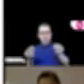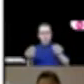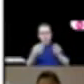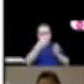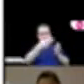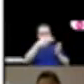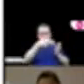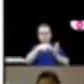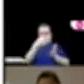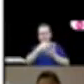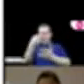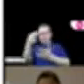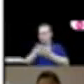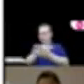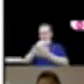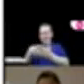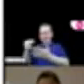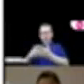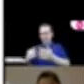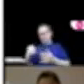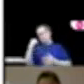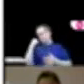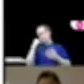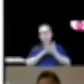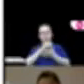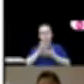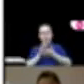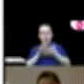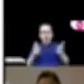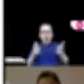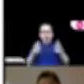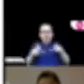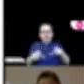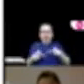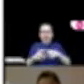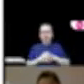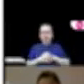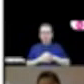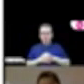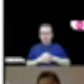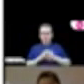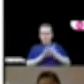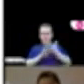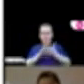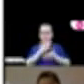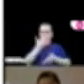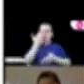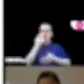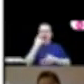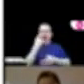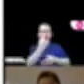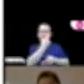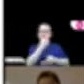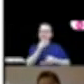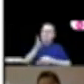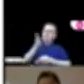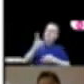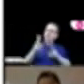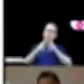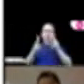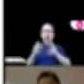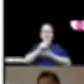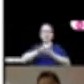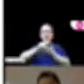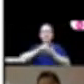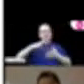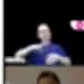in March, in the beginning of this year. They don't have evidence. This kind of evidence that home office needs, they